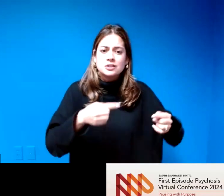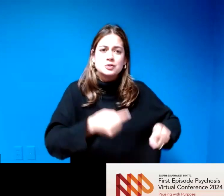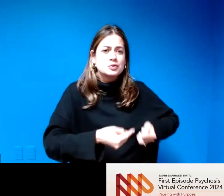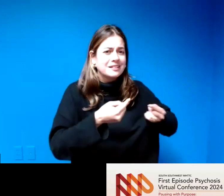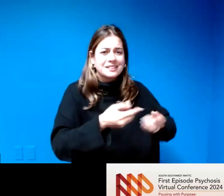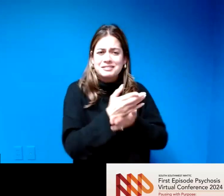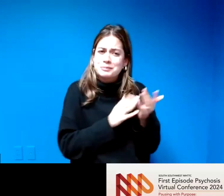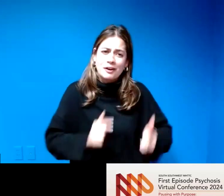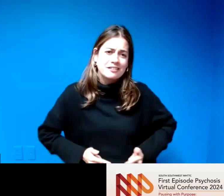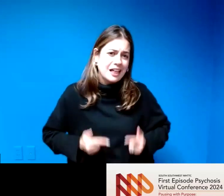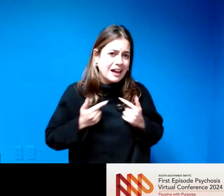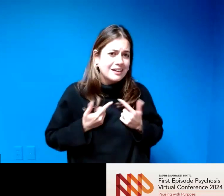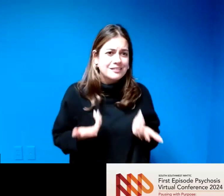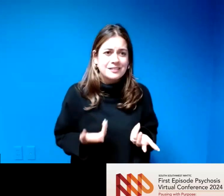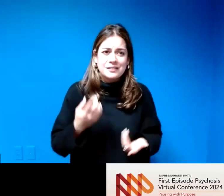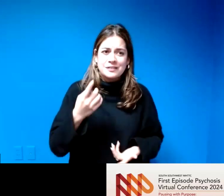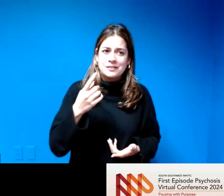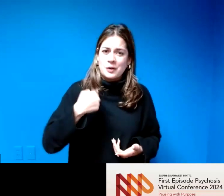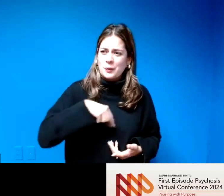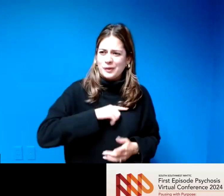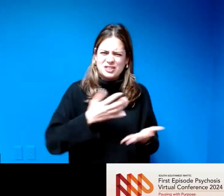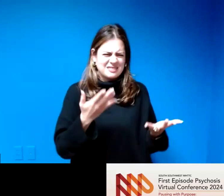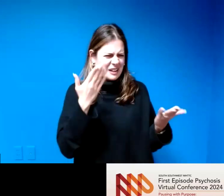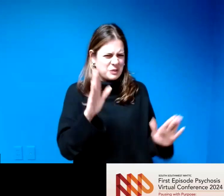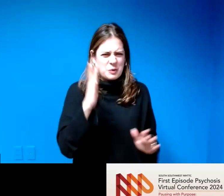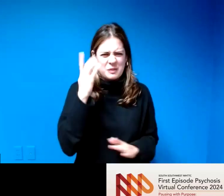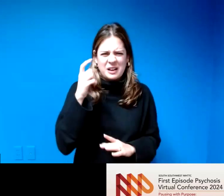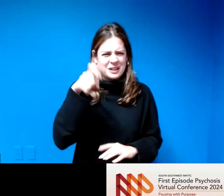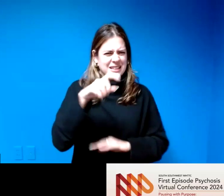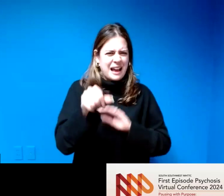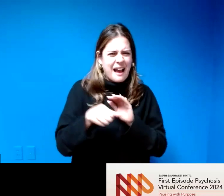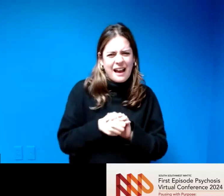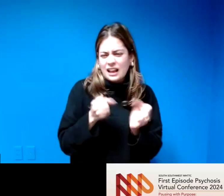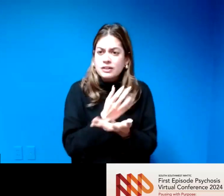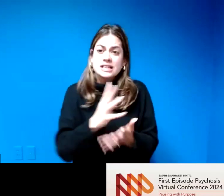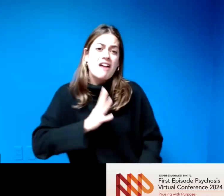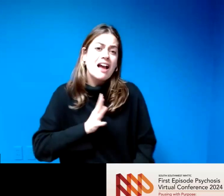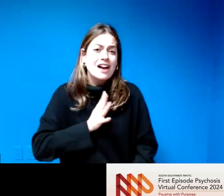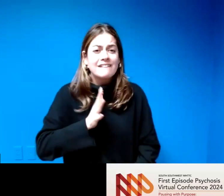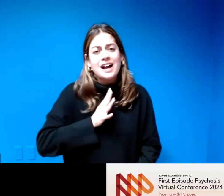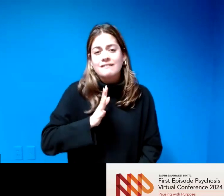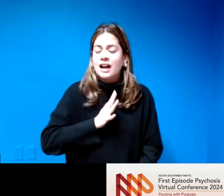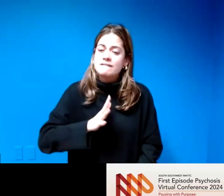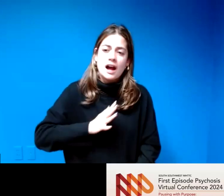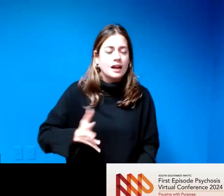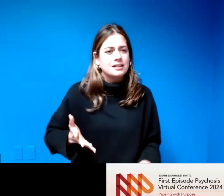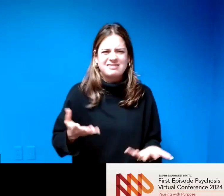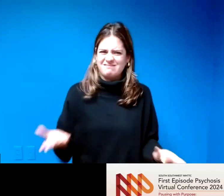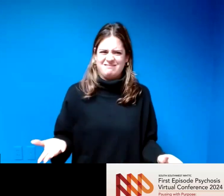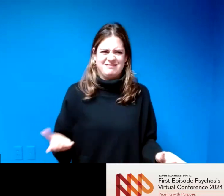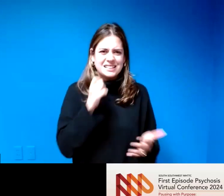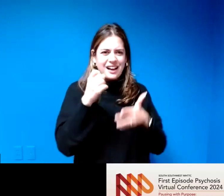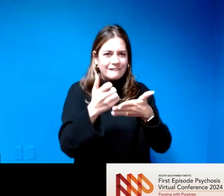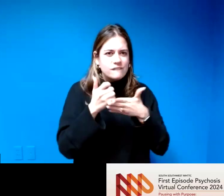of life. So we just have learned to be very secretive about it. Like everybody's fine. That's part of an ethos that has been not very helpful